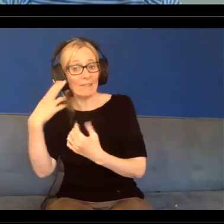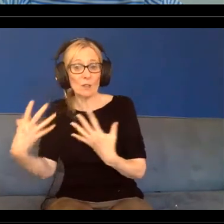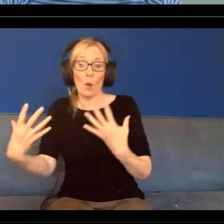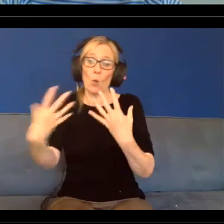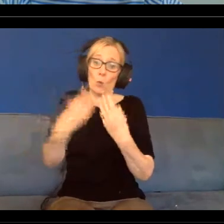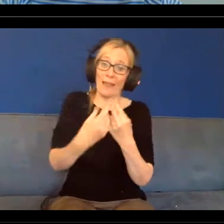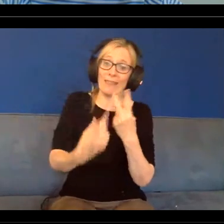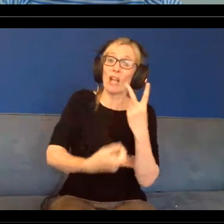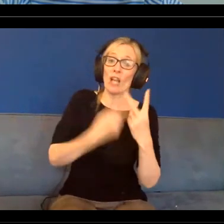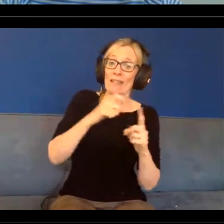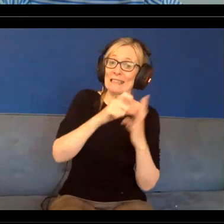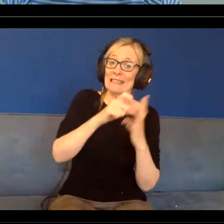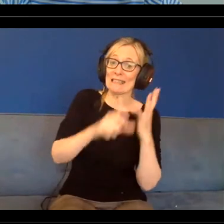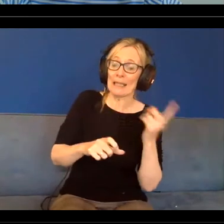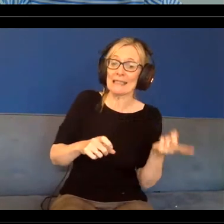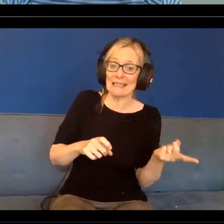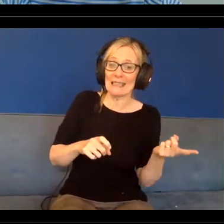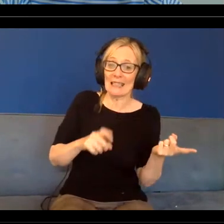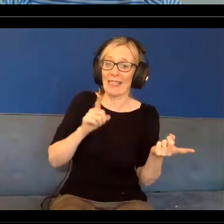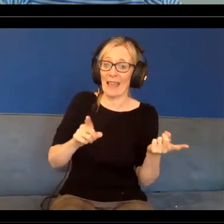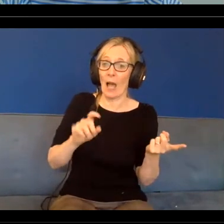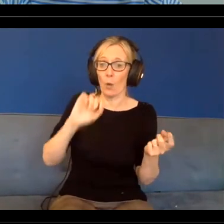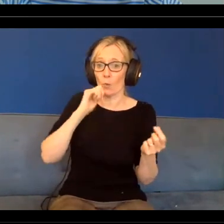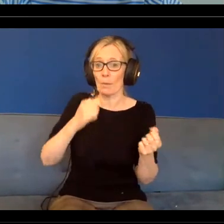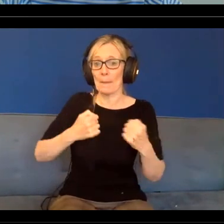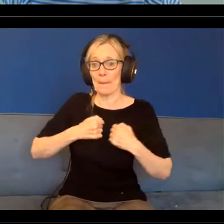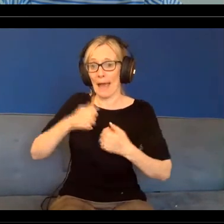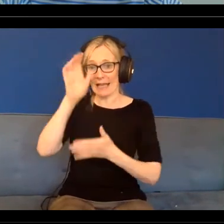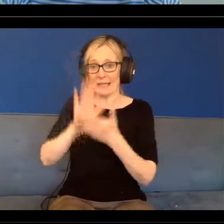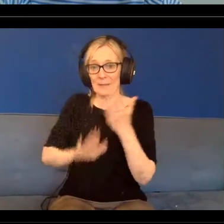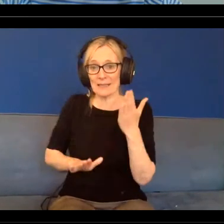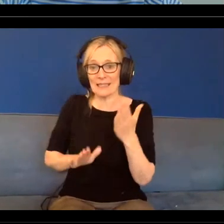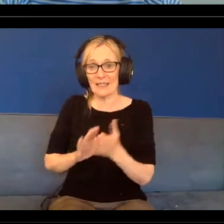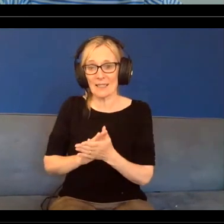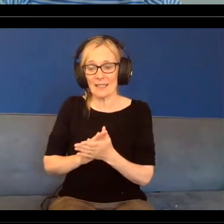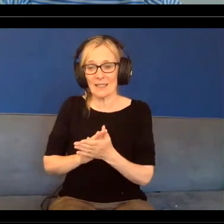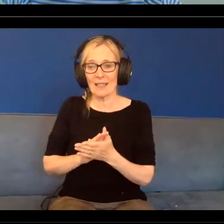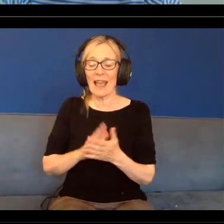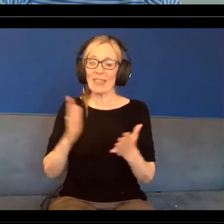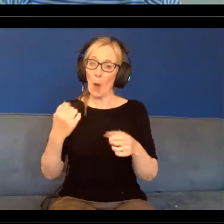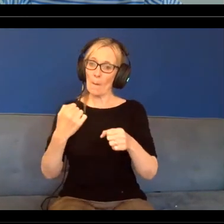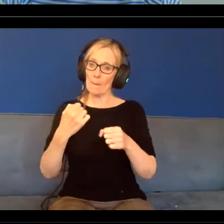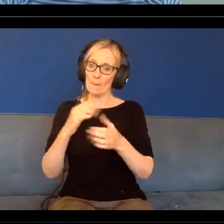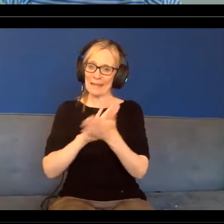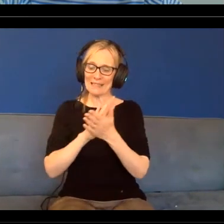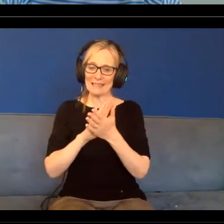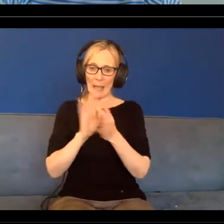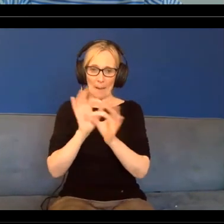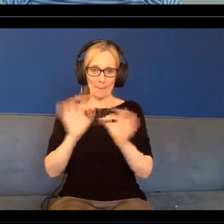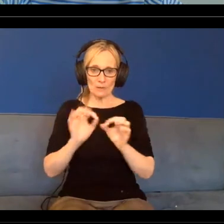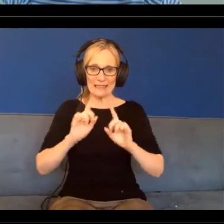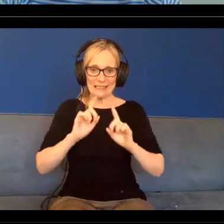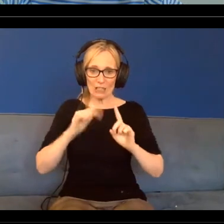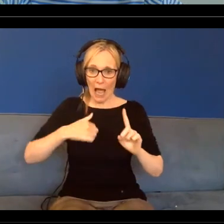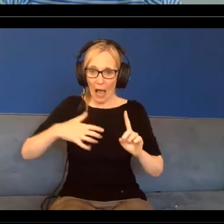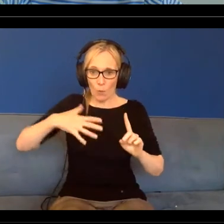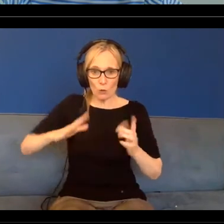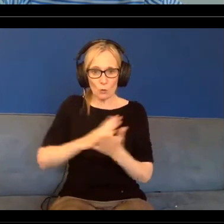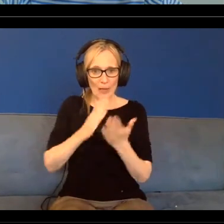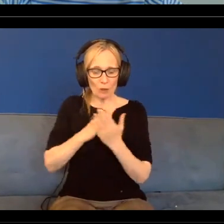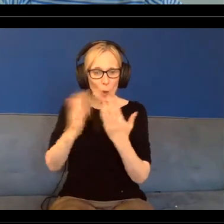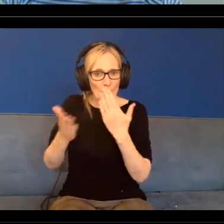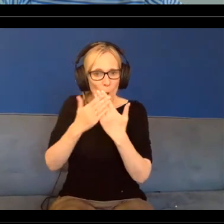might experience. I would make music teaching distorted my term of the